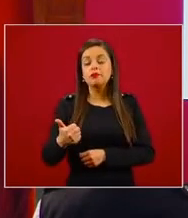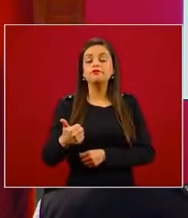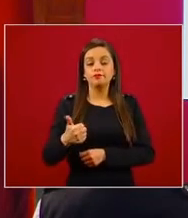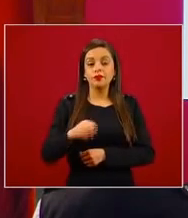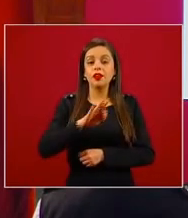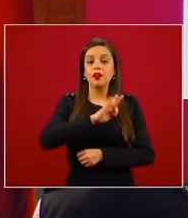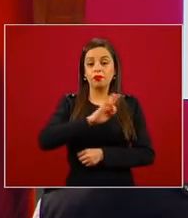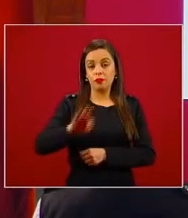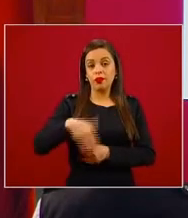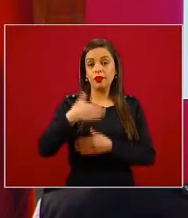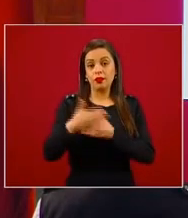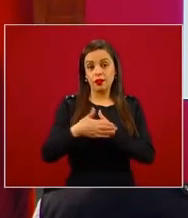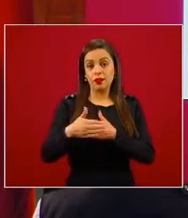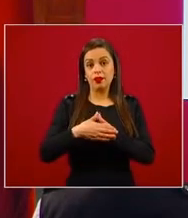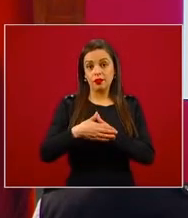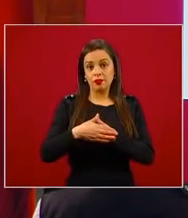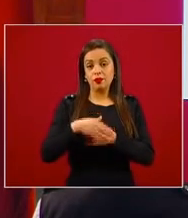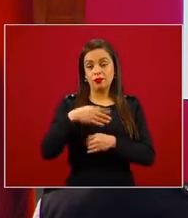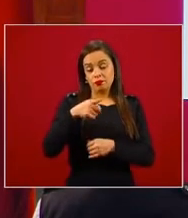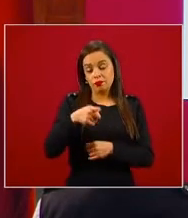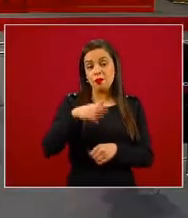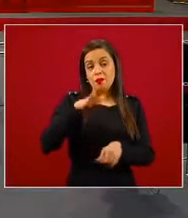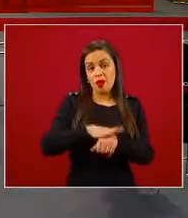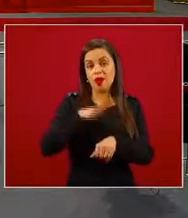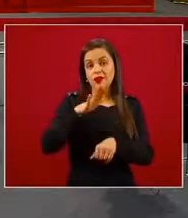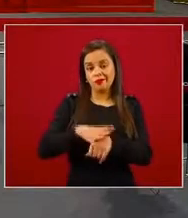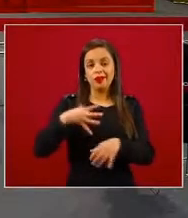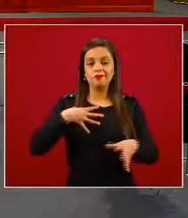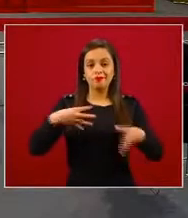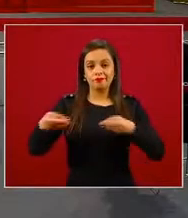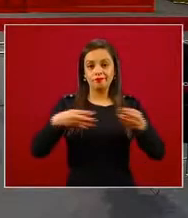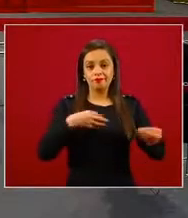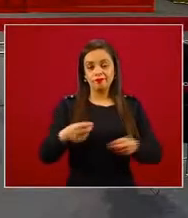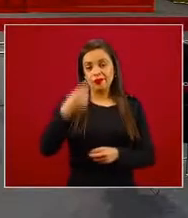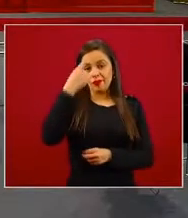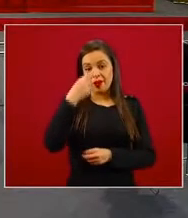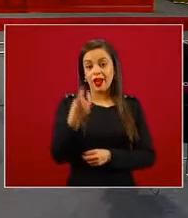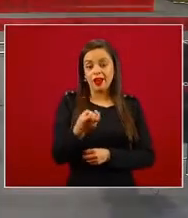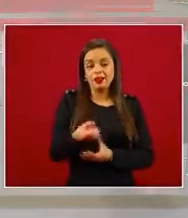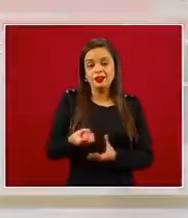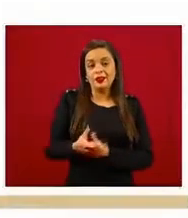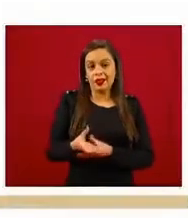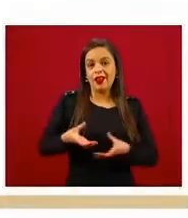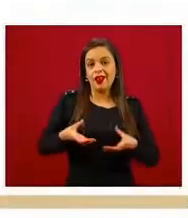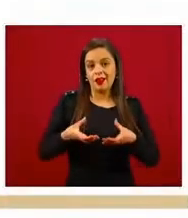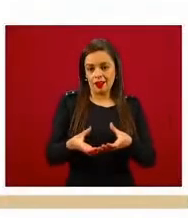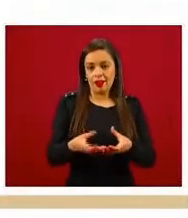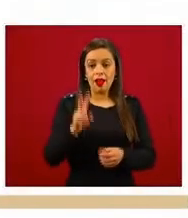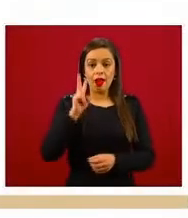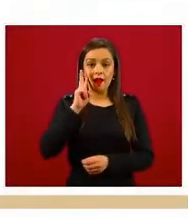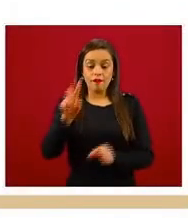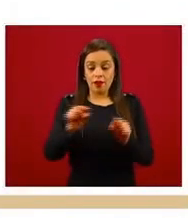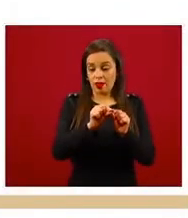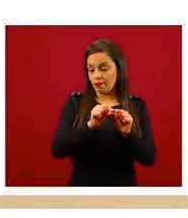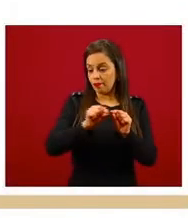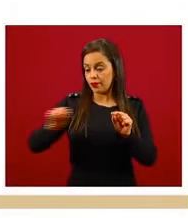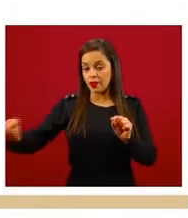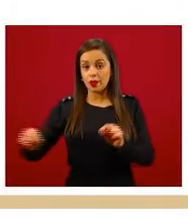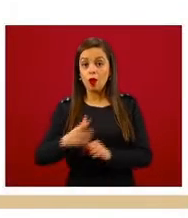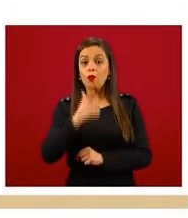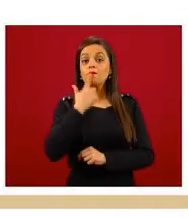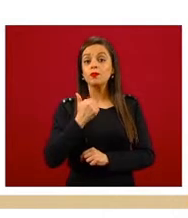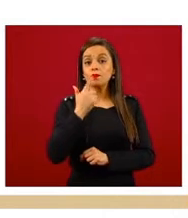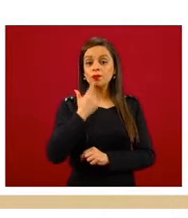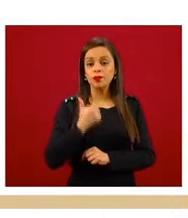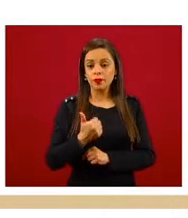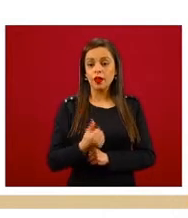have a el consequence incremento del número de casos. when it comes to Hemos increasing the puesto number esta of línea confirmed cases. roja en el We have set 3%,